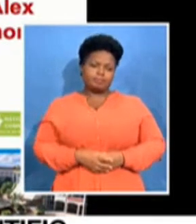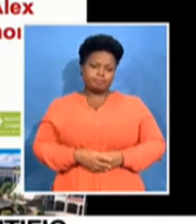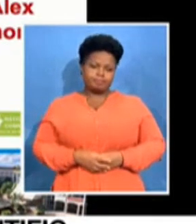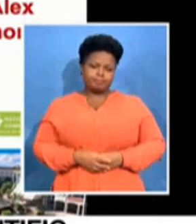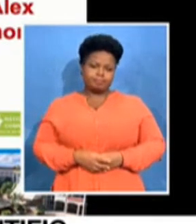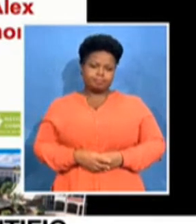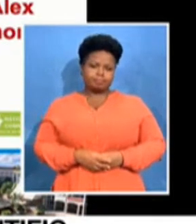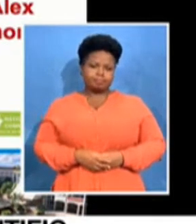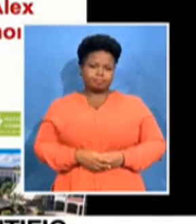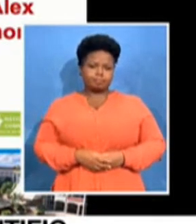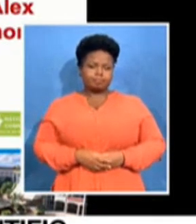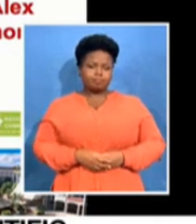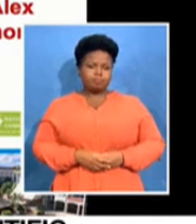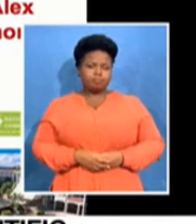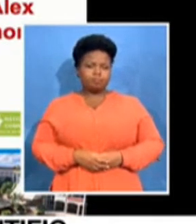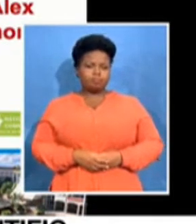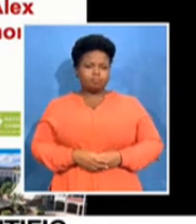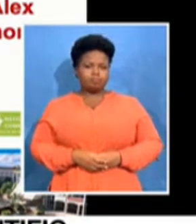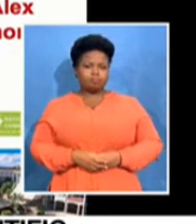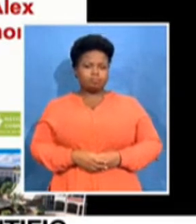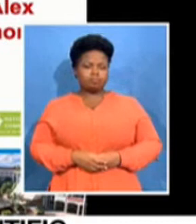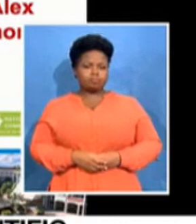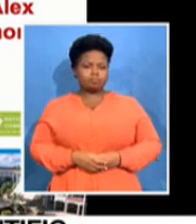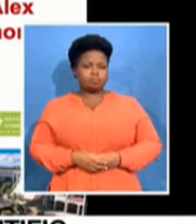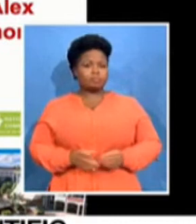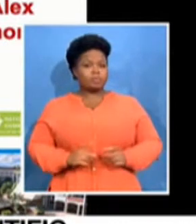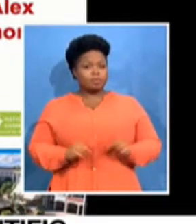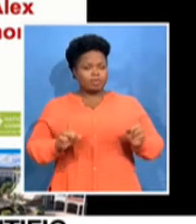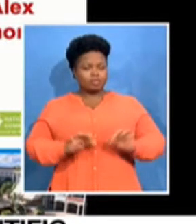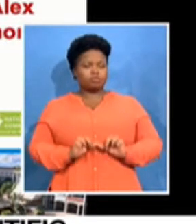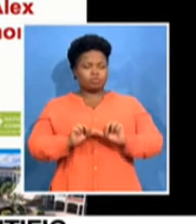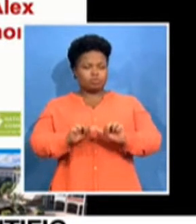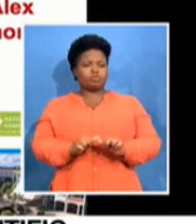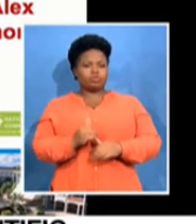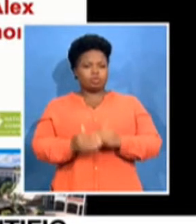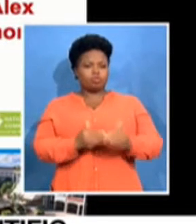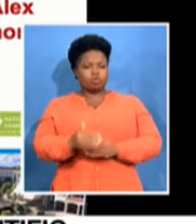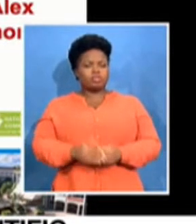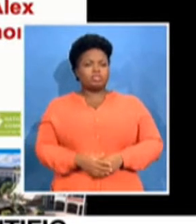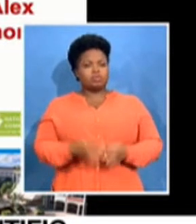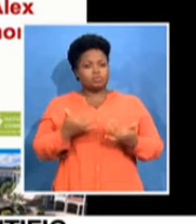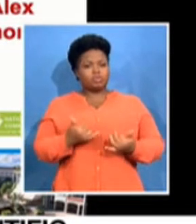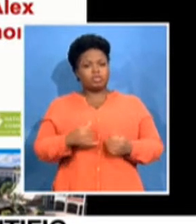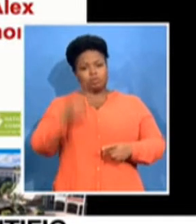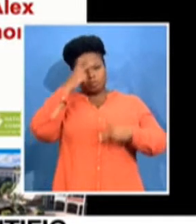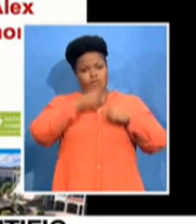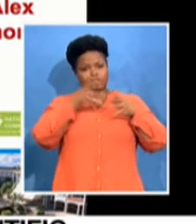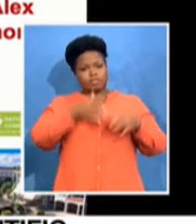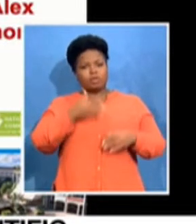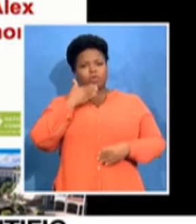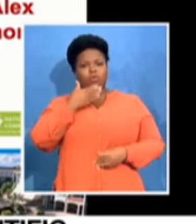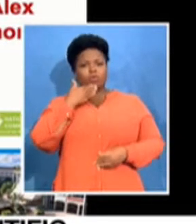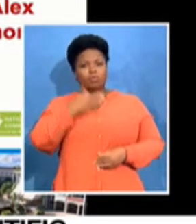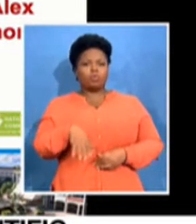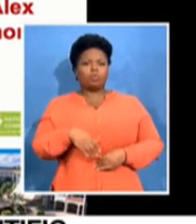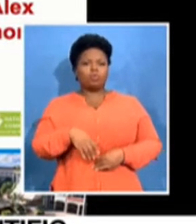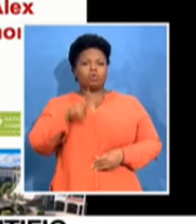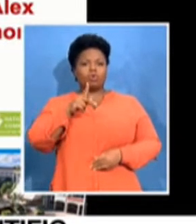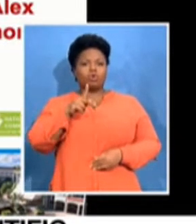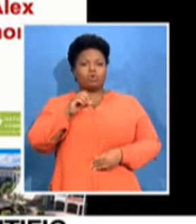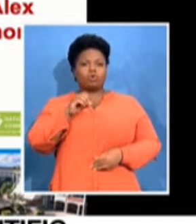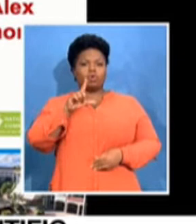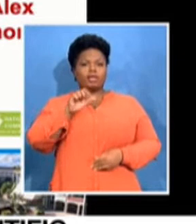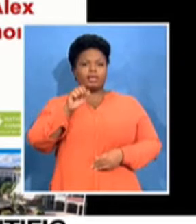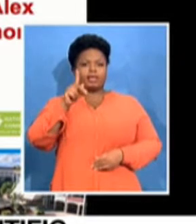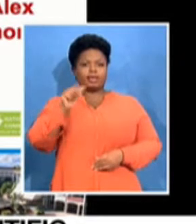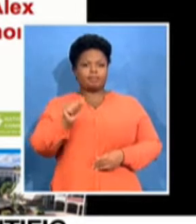but should be a continuous process. So today I have Professor Zwelini Mkhize join me, Alex Siegel, and Penny Moore.